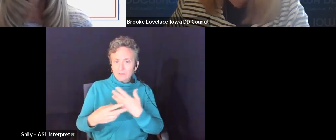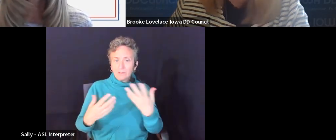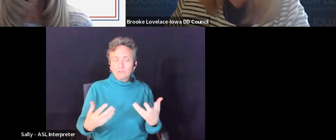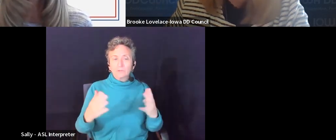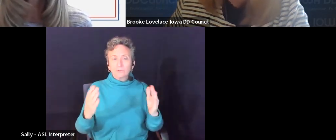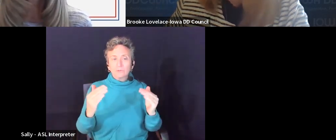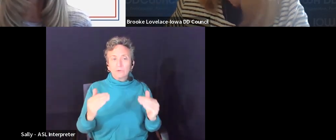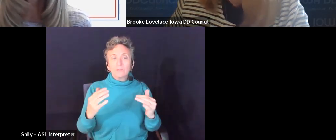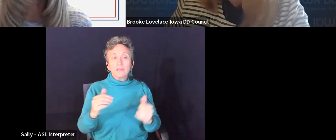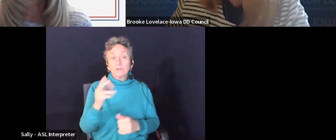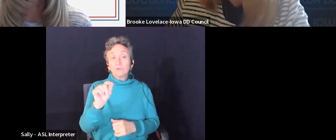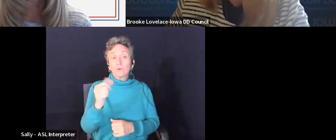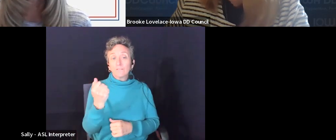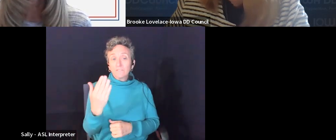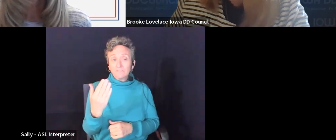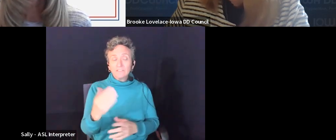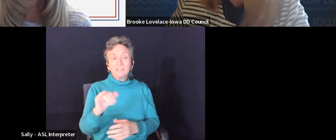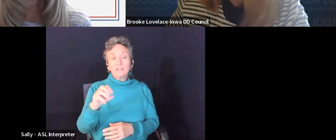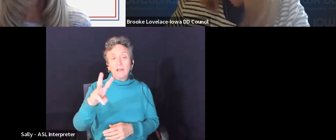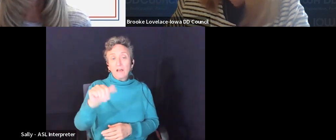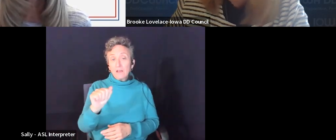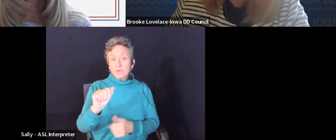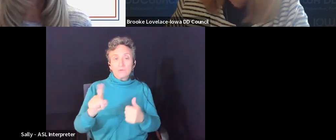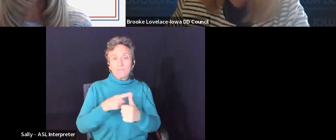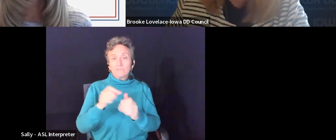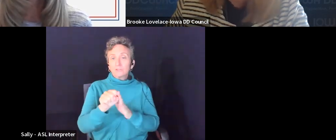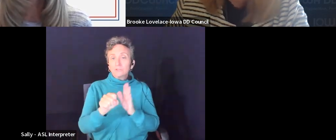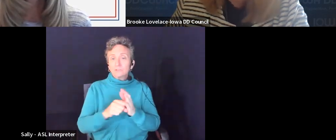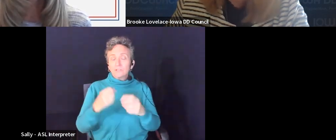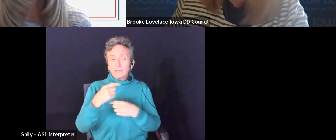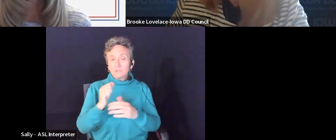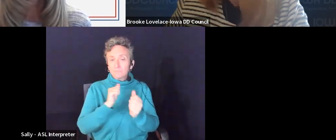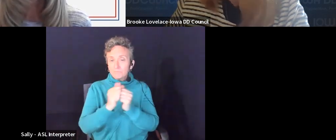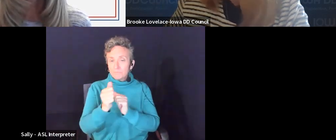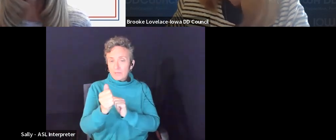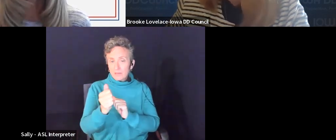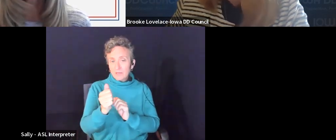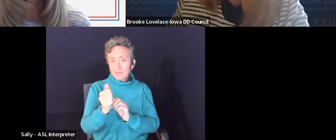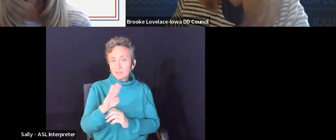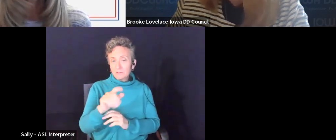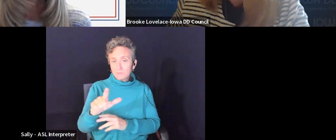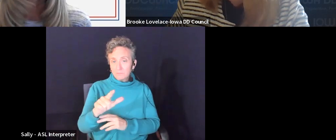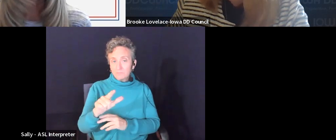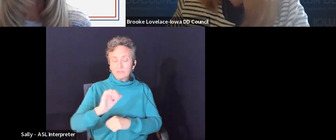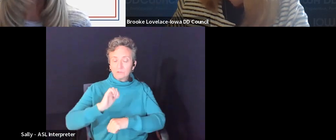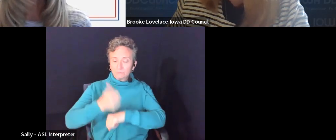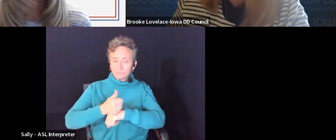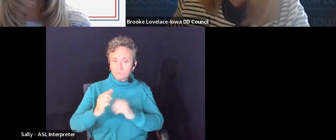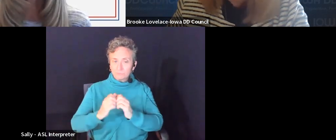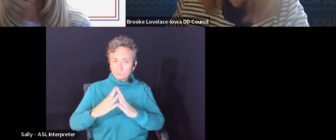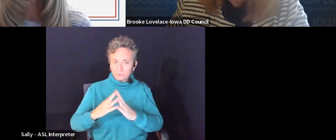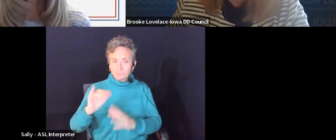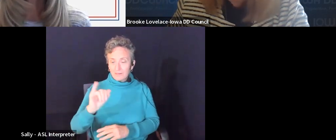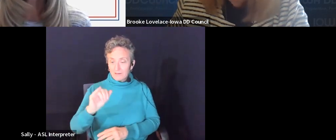following that, Iowa was one of the first states to pass a bill to enact IAble. That bill